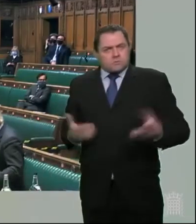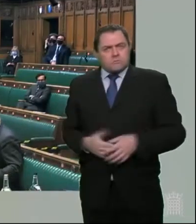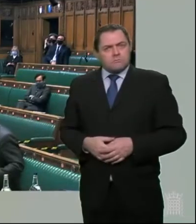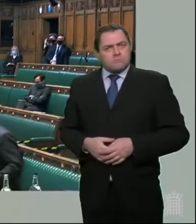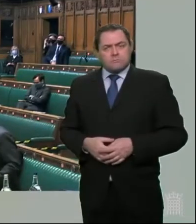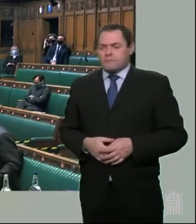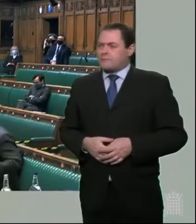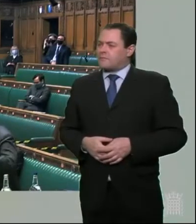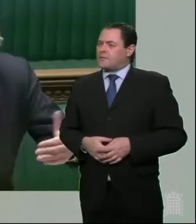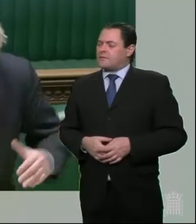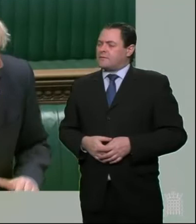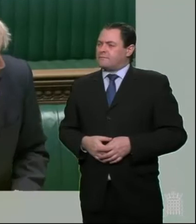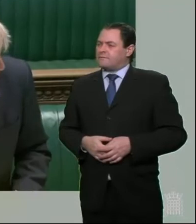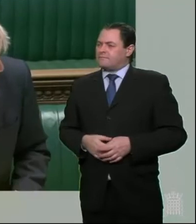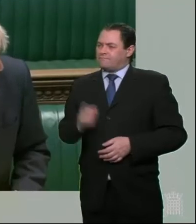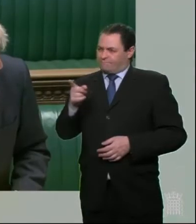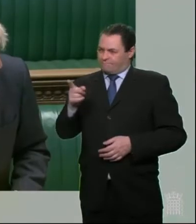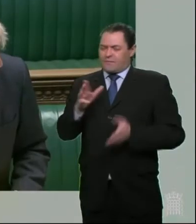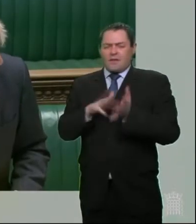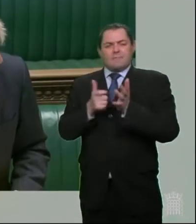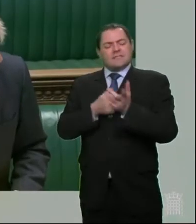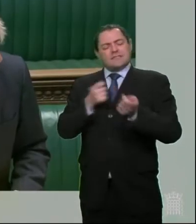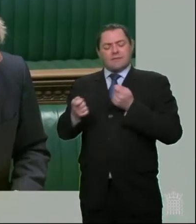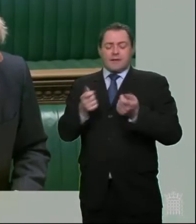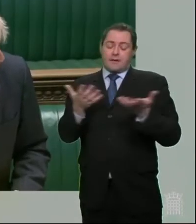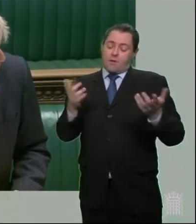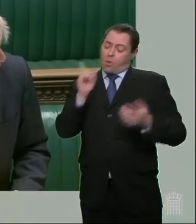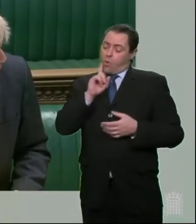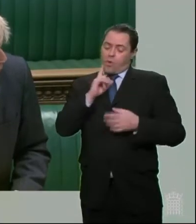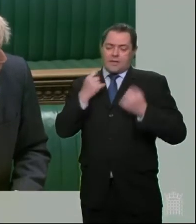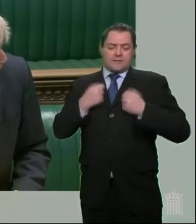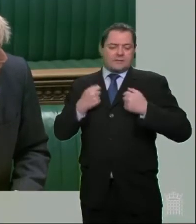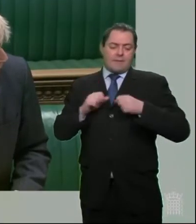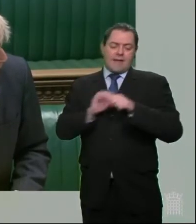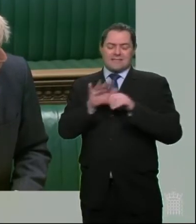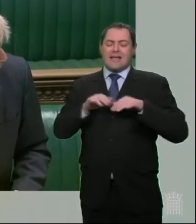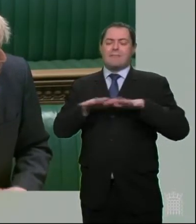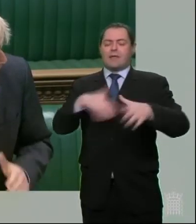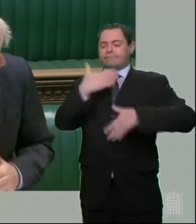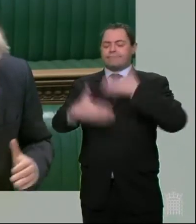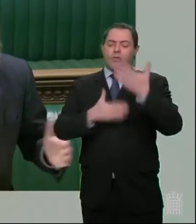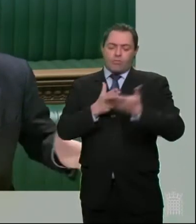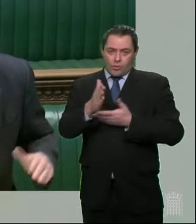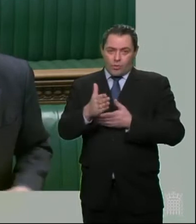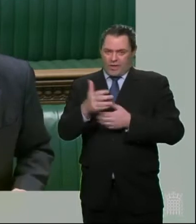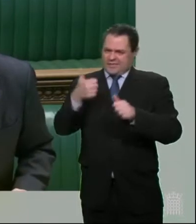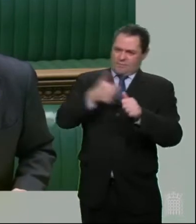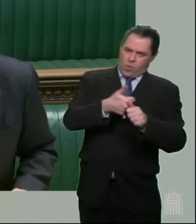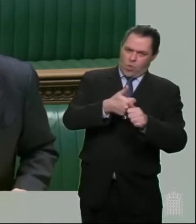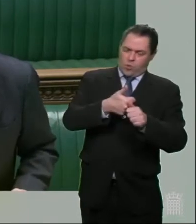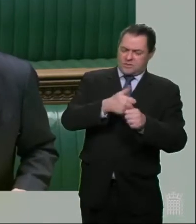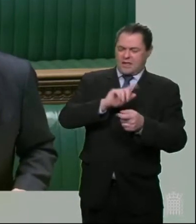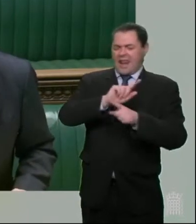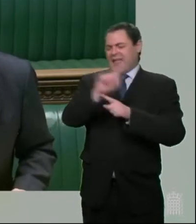Mr. Speaker, throughout this pandemic, it's been the habit of the opposition first to support one approach and then to attack it